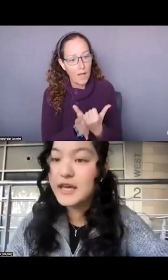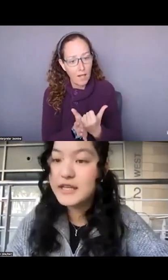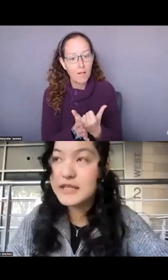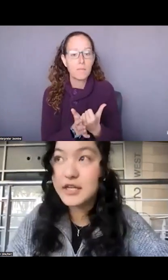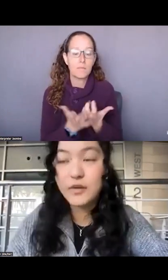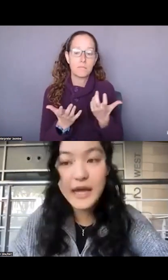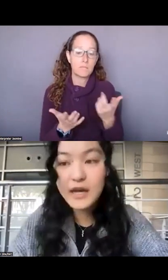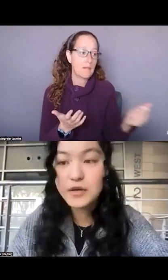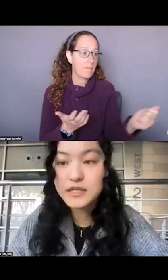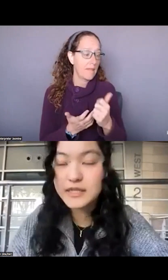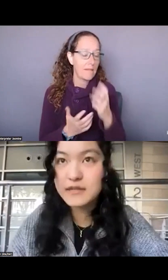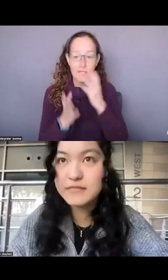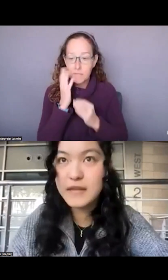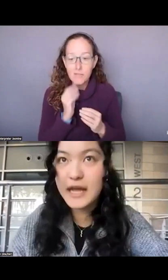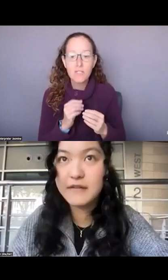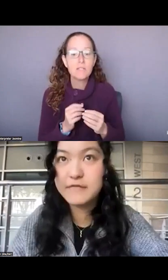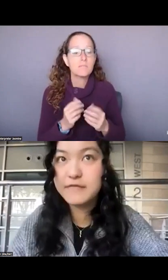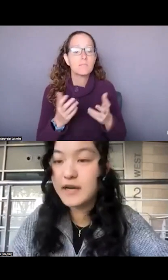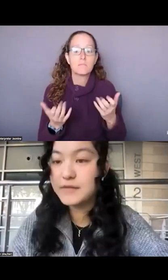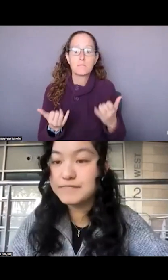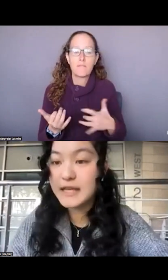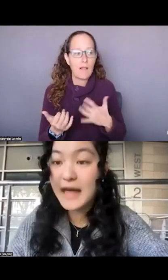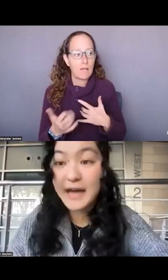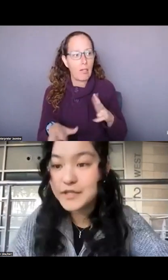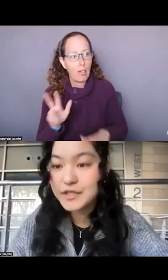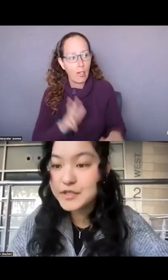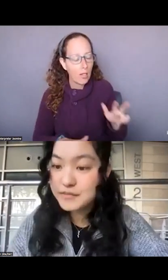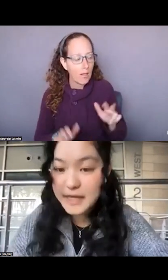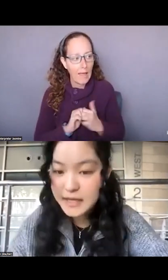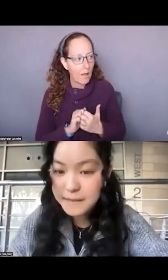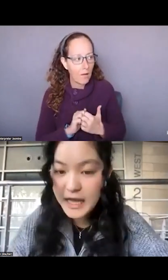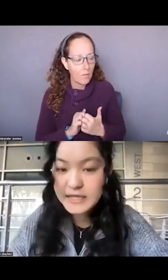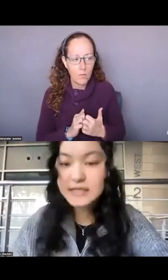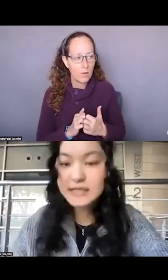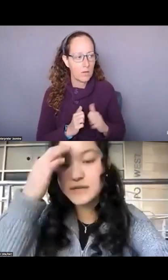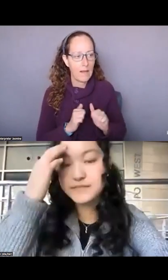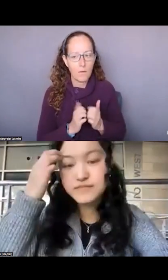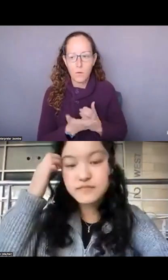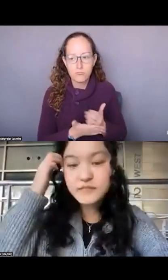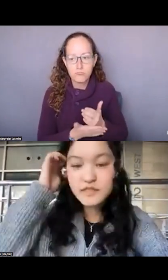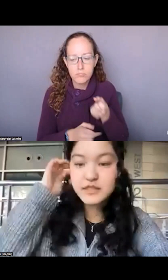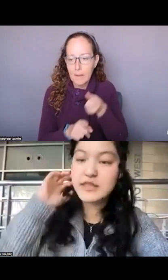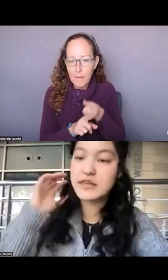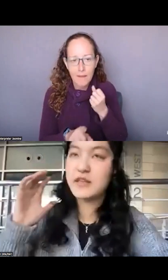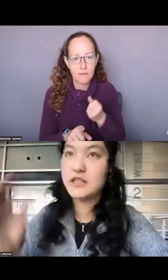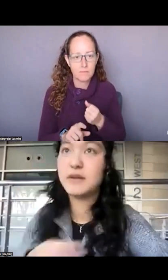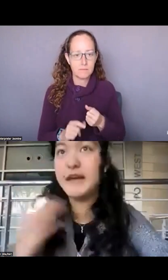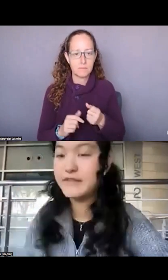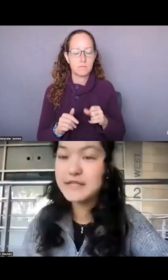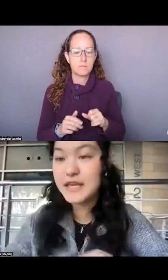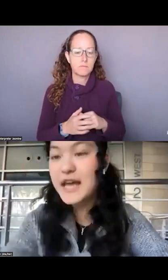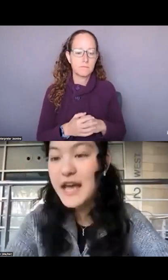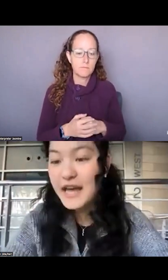like they didn't know how or didn't have like the avenues to make an impact. So I think a large